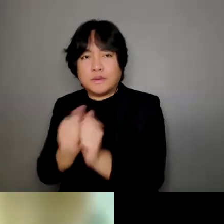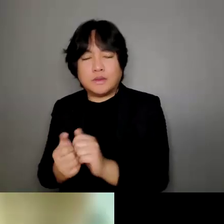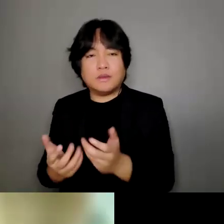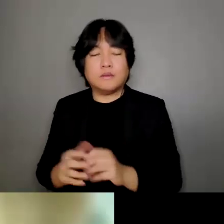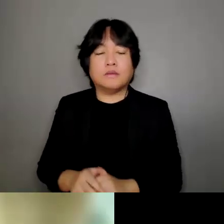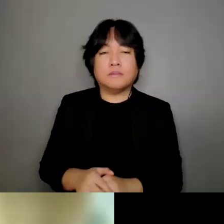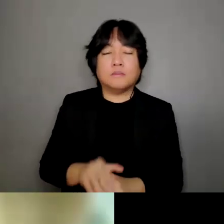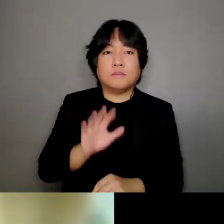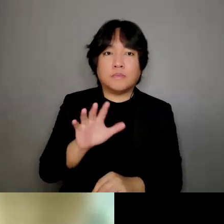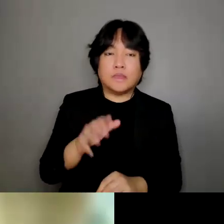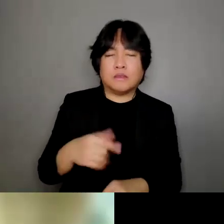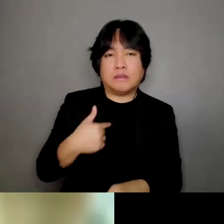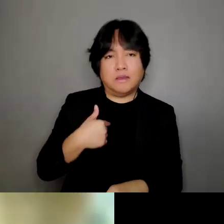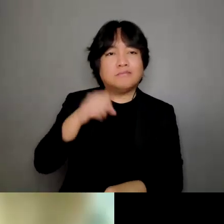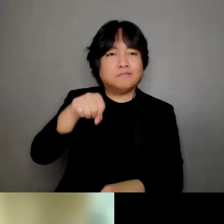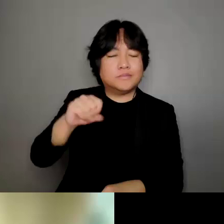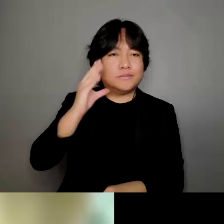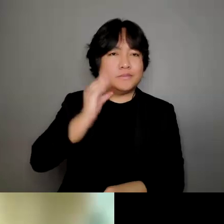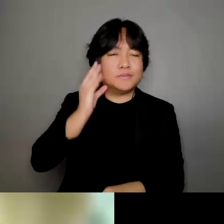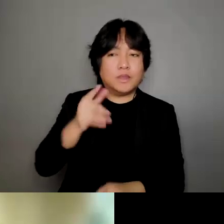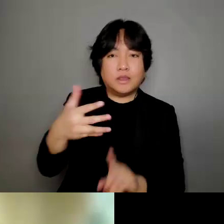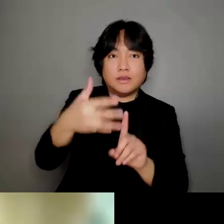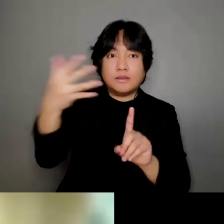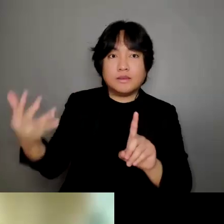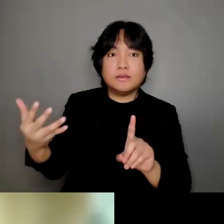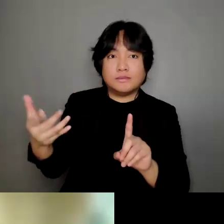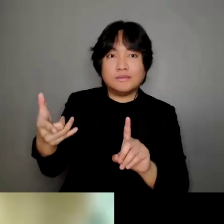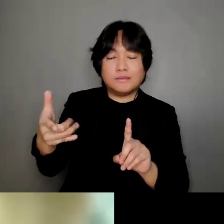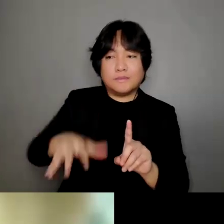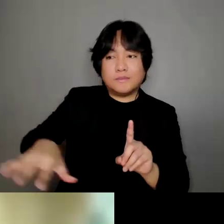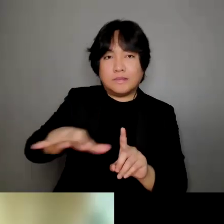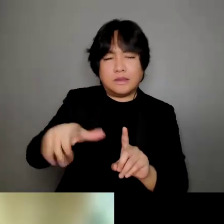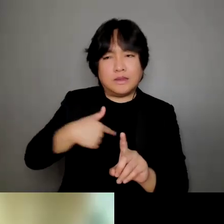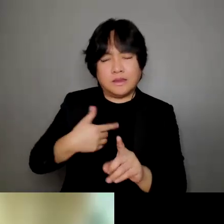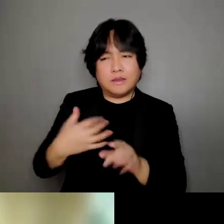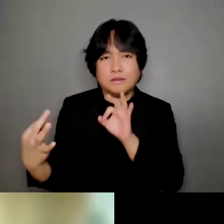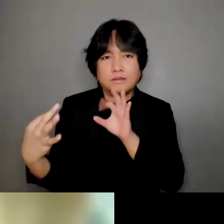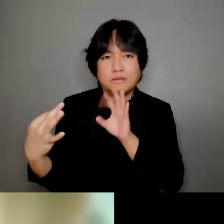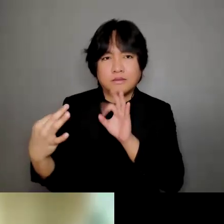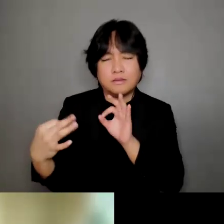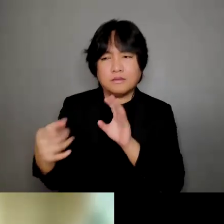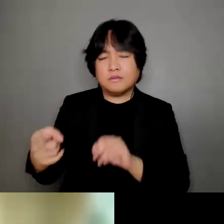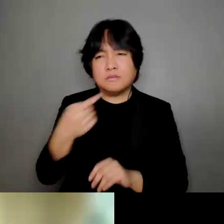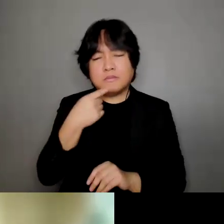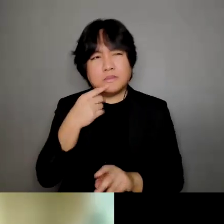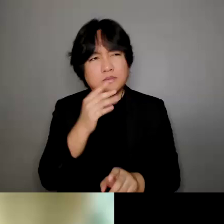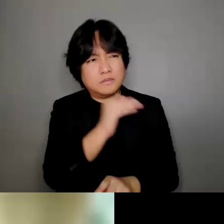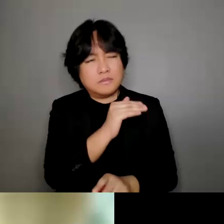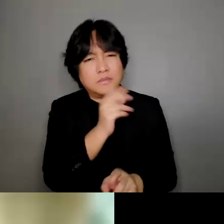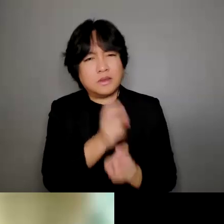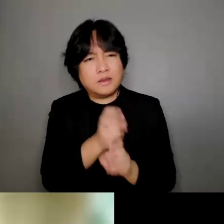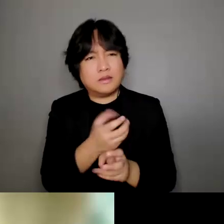people. And when we got feedback from our survey coordinators, merong difficulty when it comes to